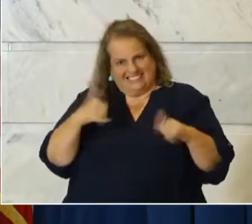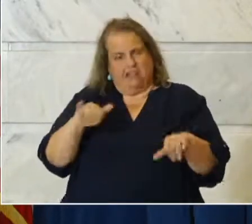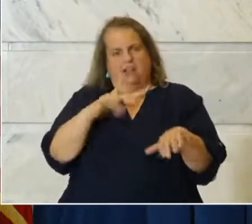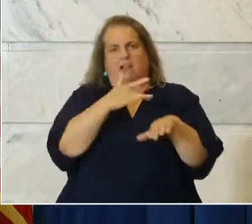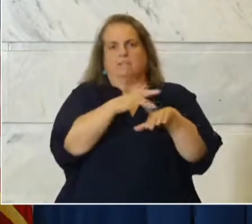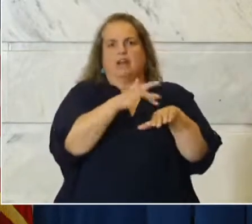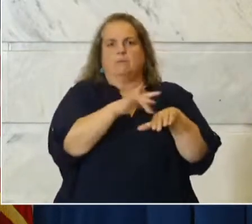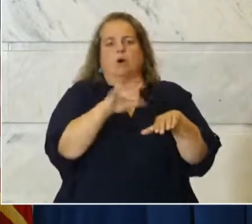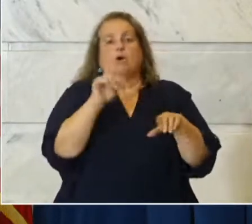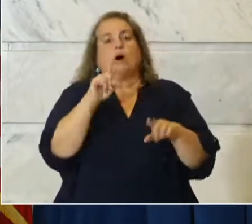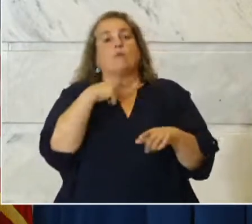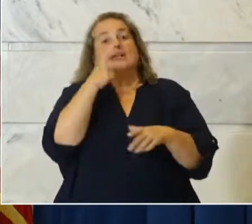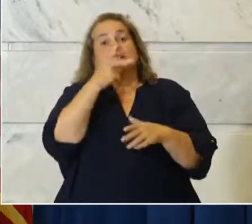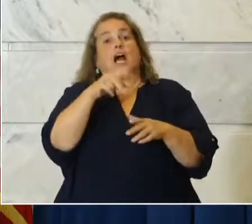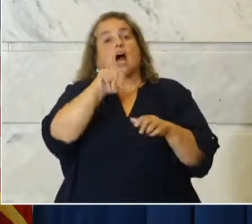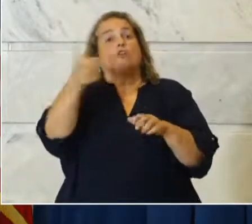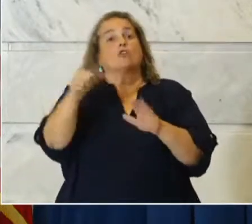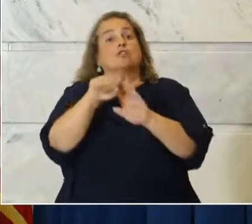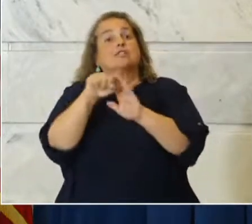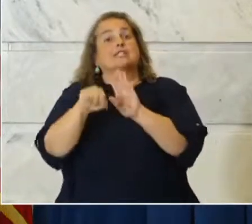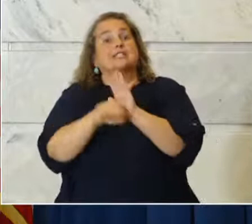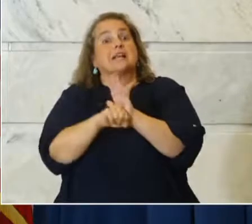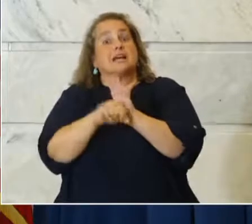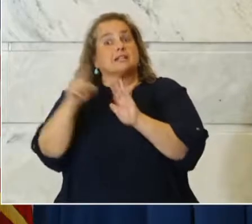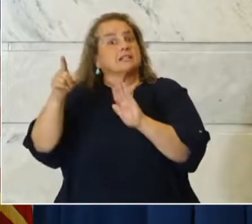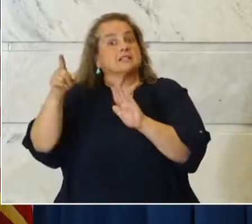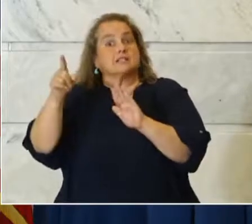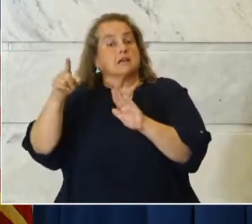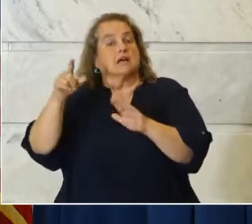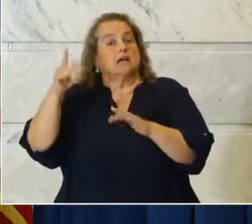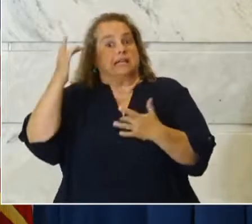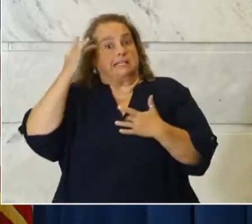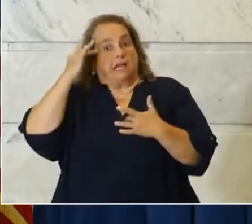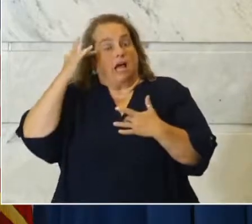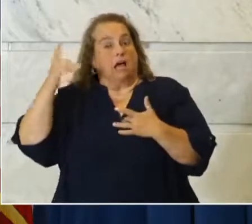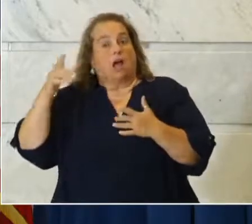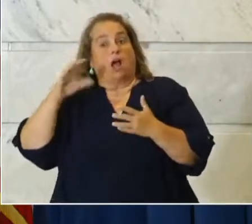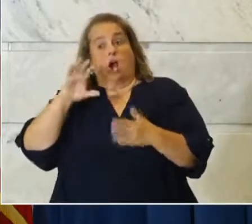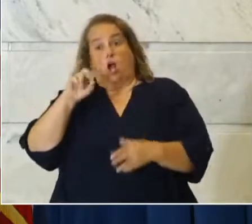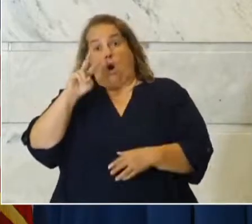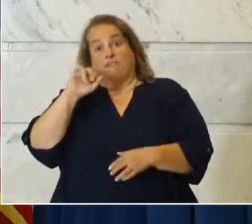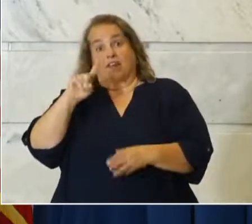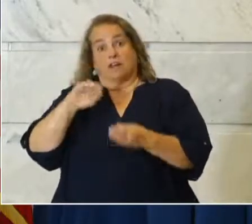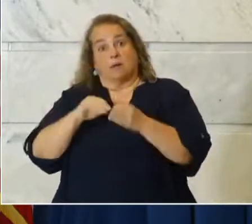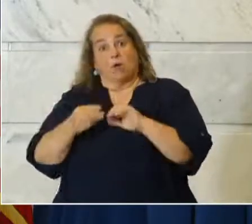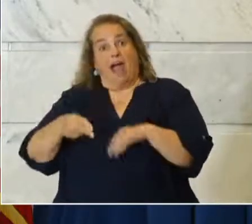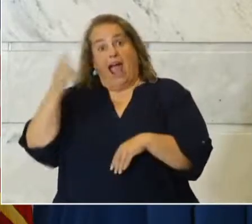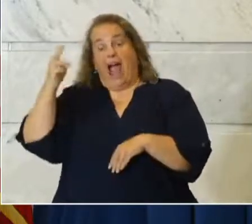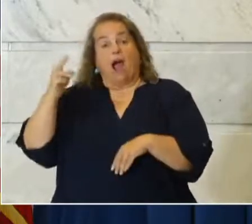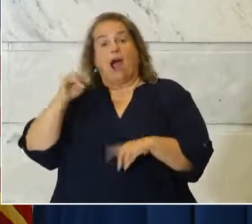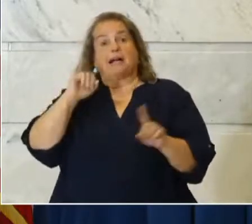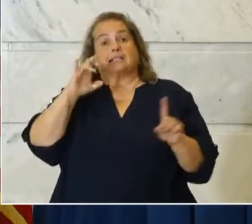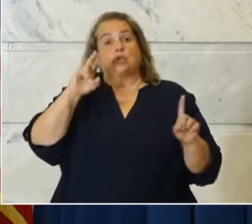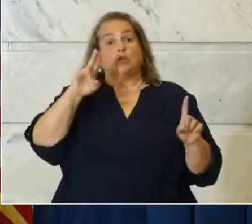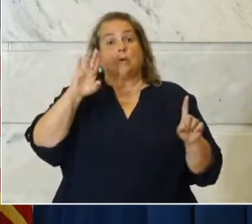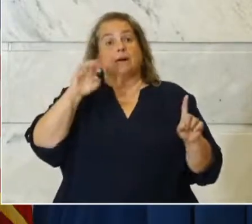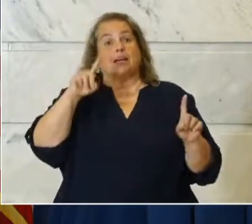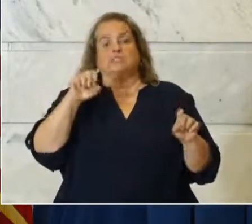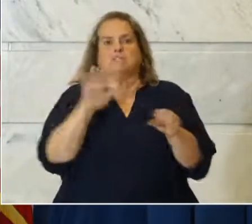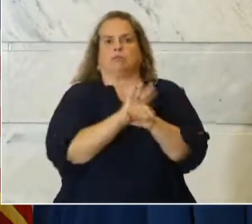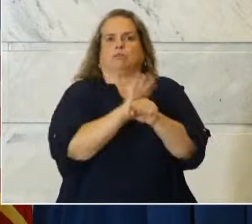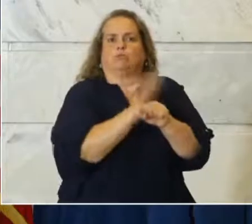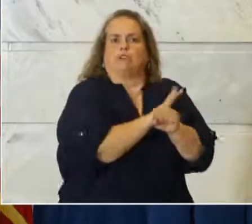other states, which we'll show you, is they can get eaten up real quickly if you let your COVID numbers get away from you and they start escalating